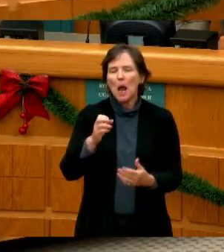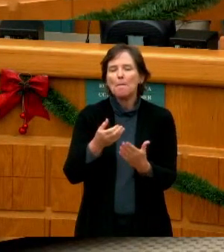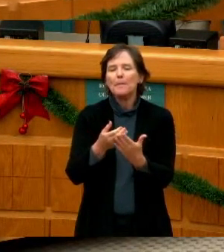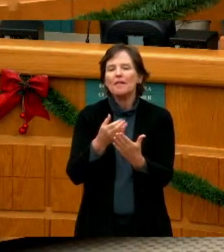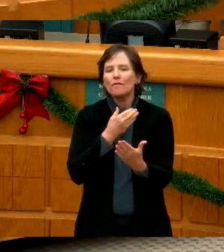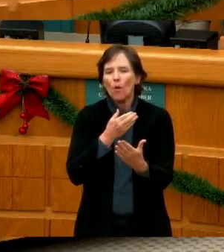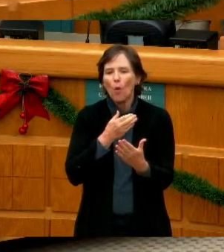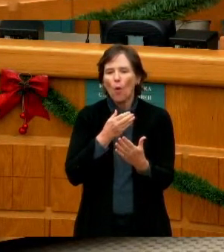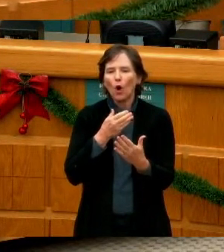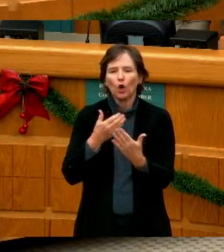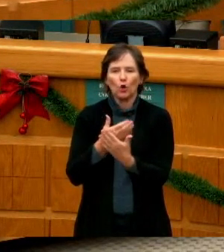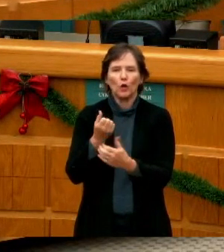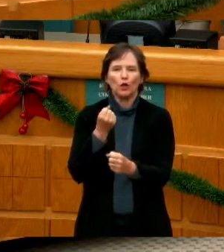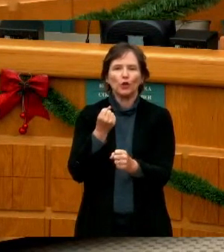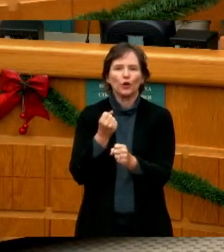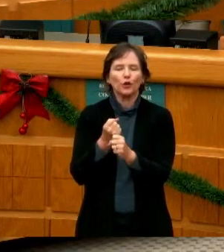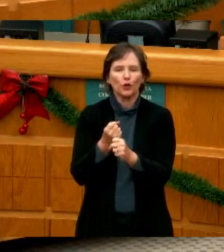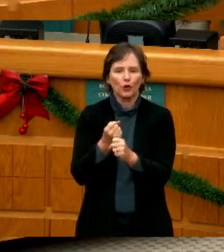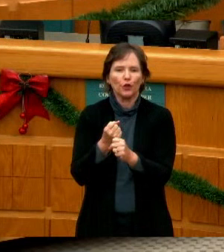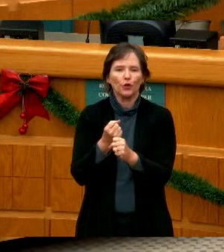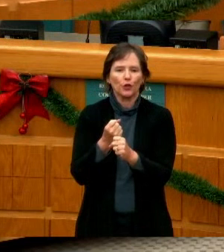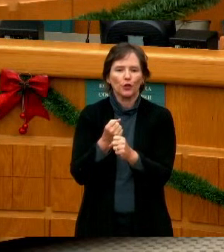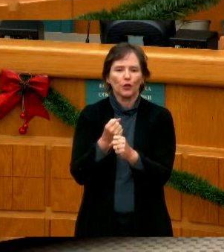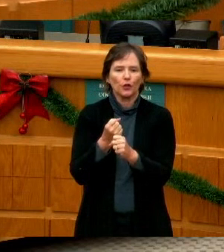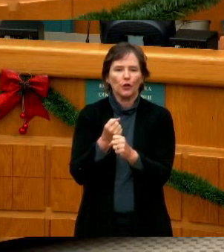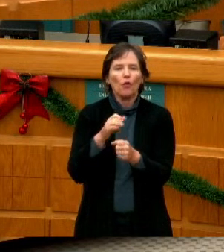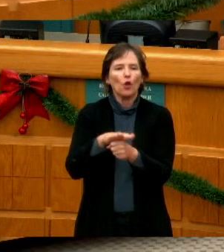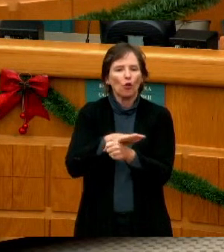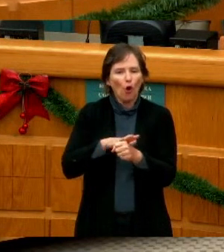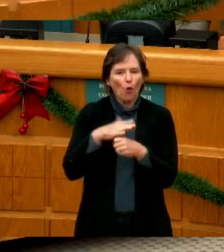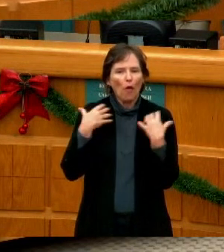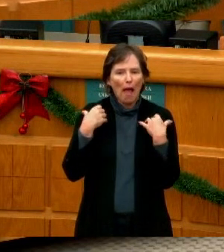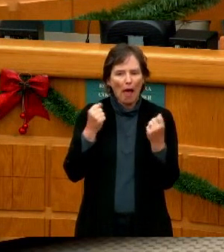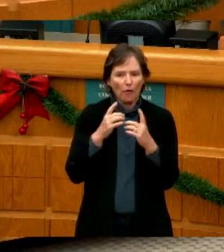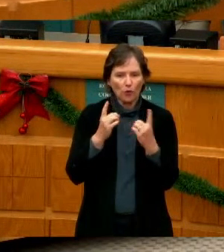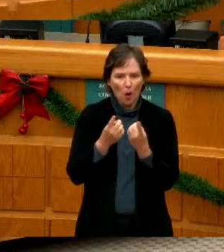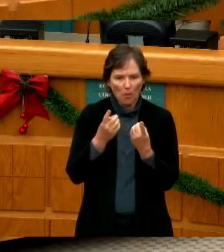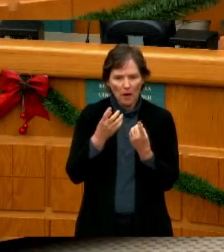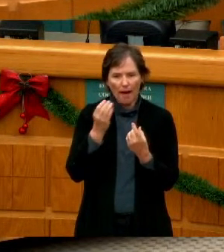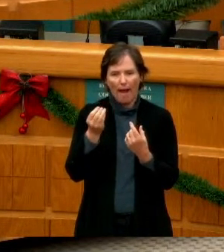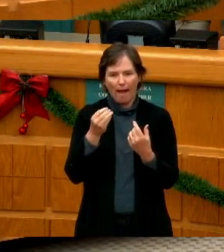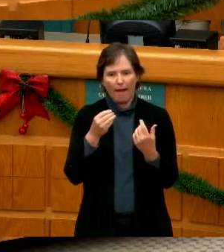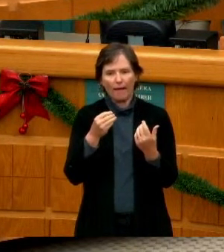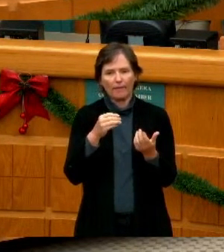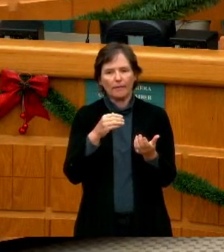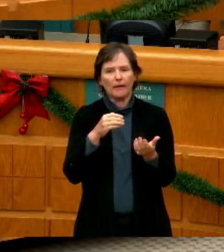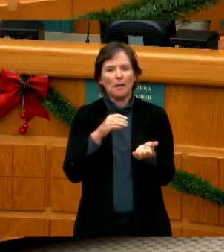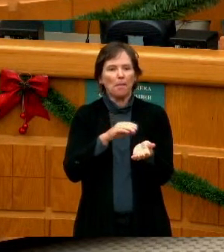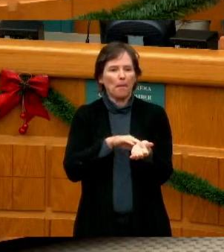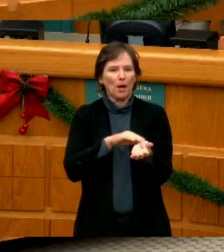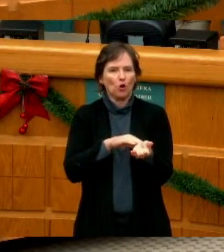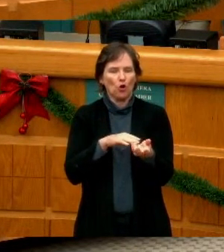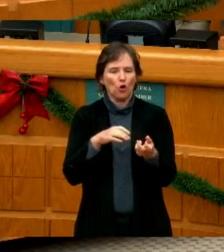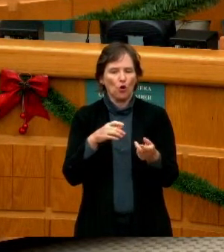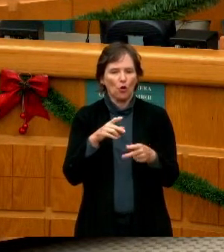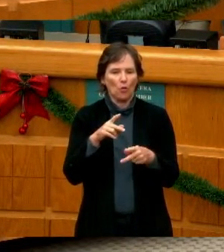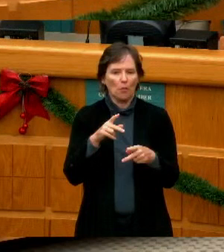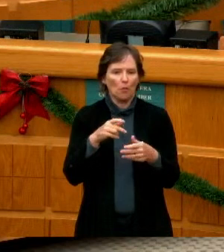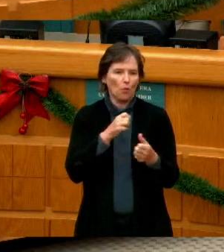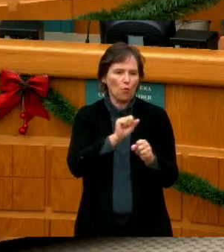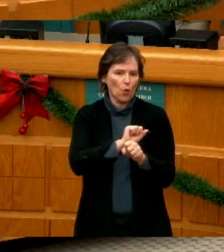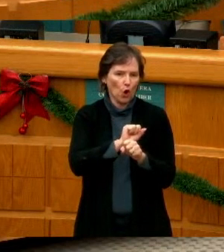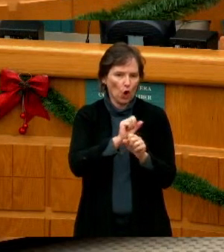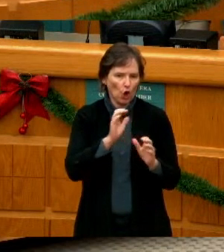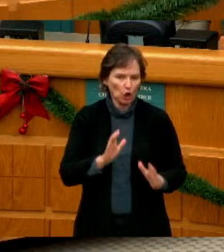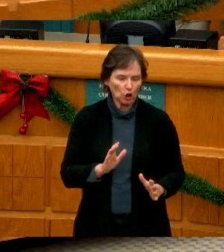months, communicating with the federal government and the state government and our local health department and health providers